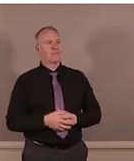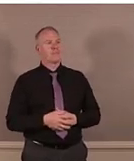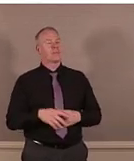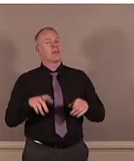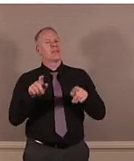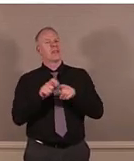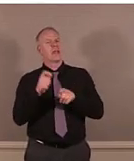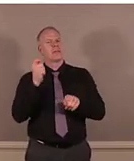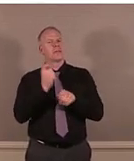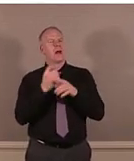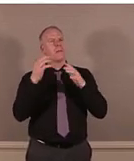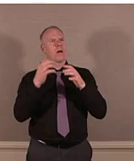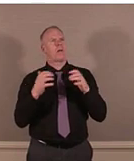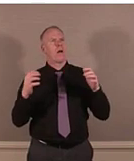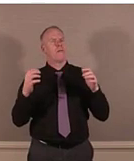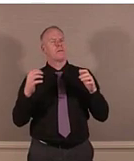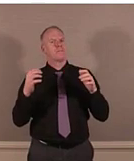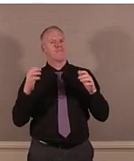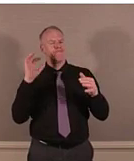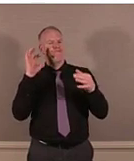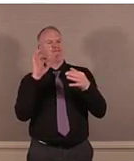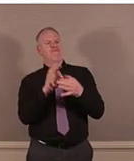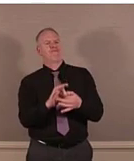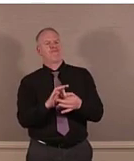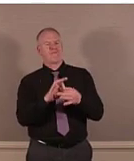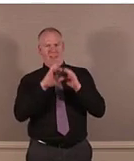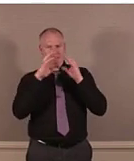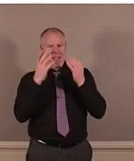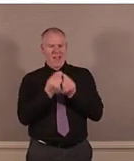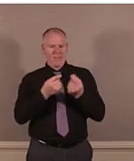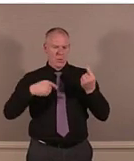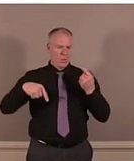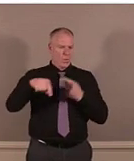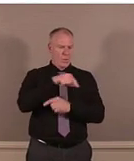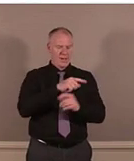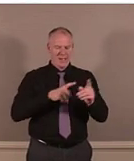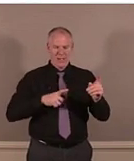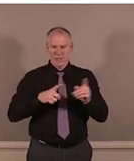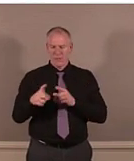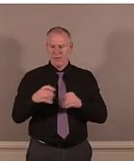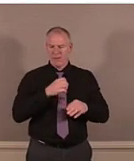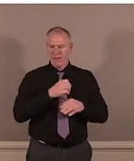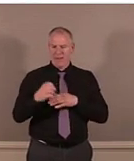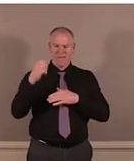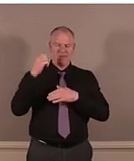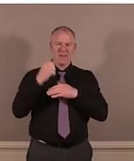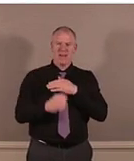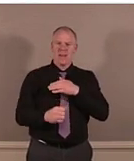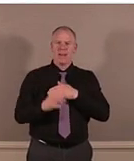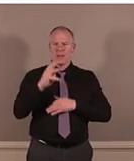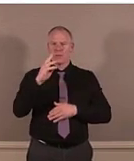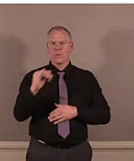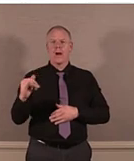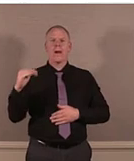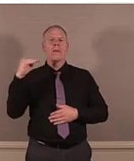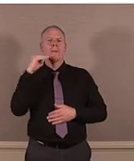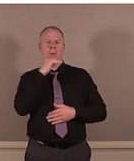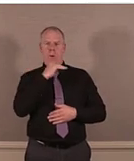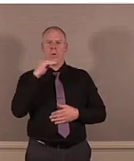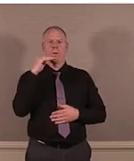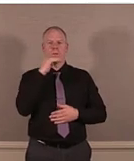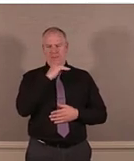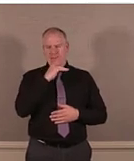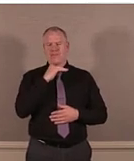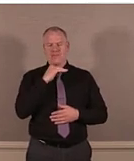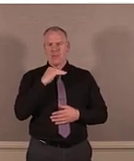this conference really strikes at the heart of everything that we do every day. And that's why it's really important. And we're